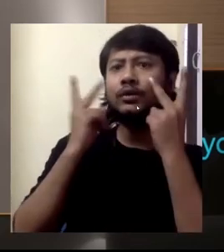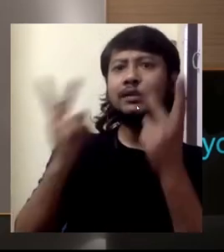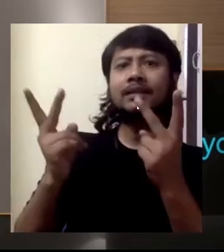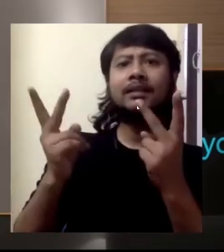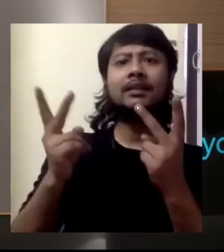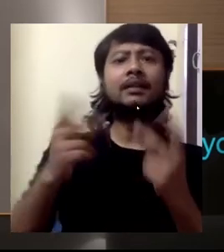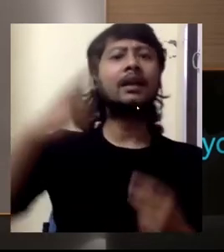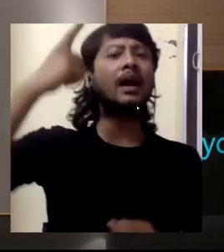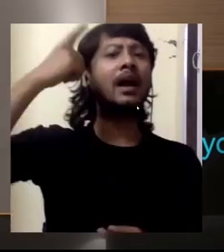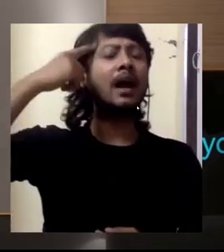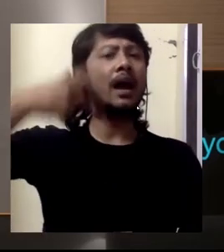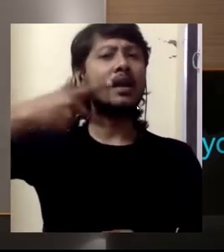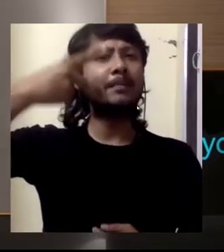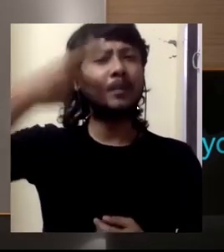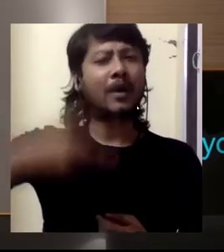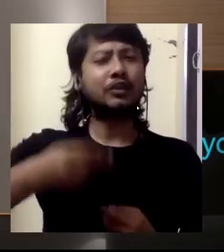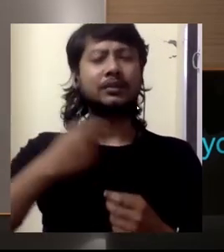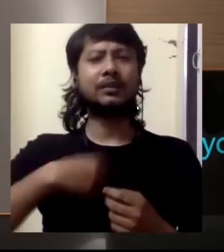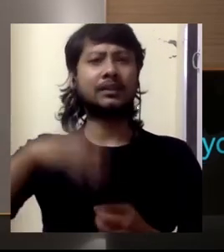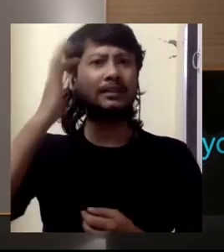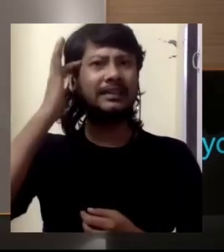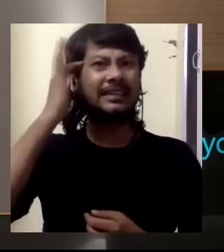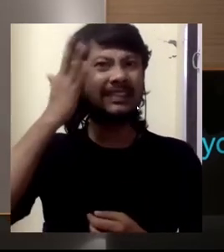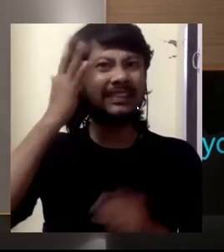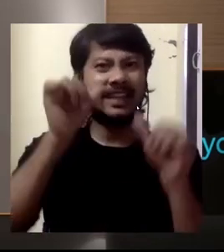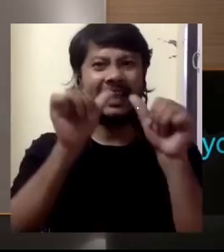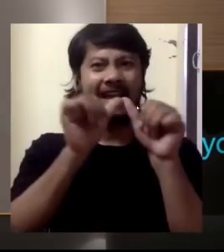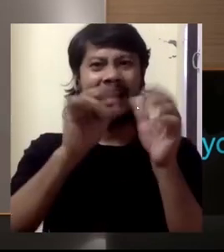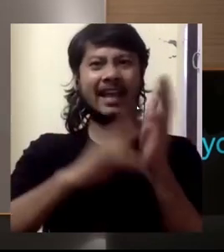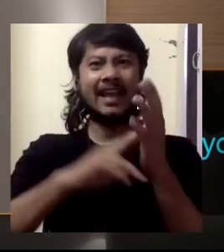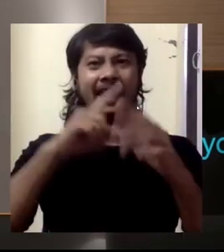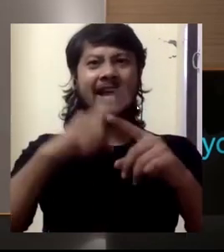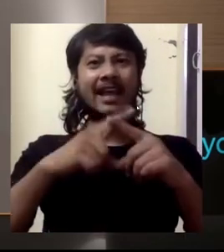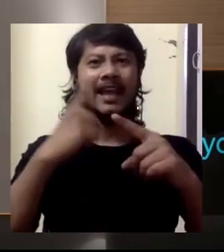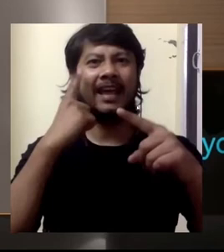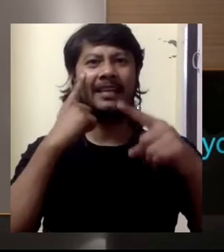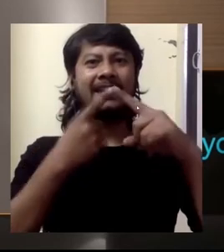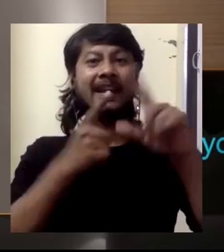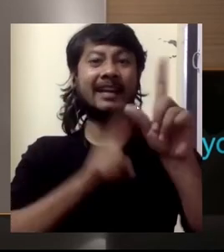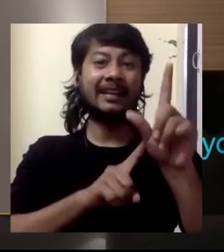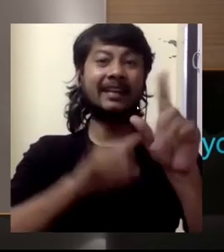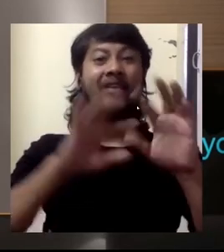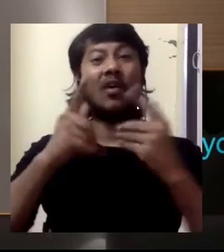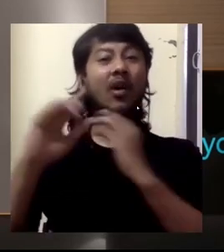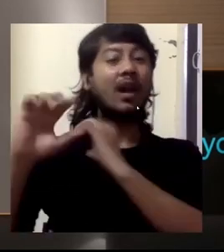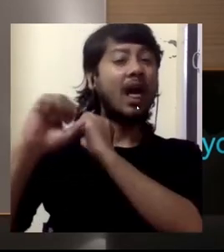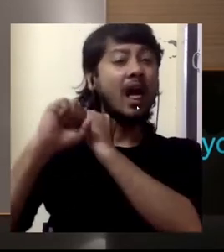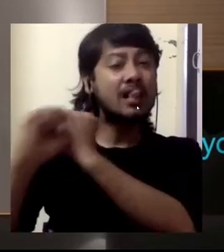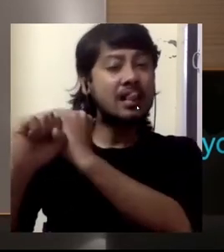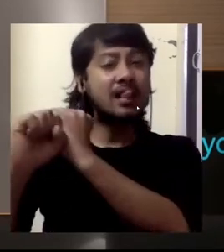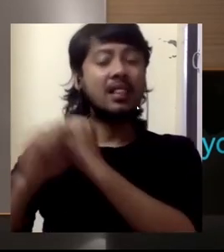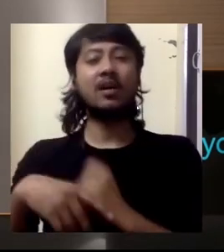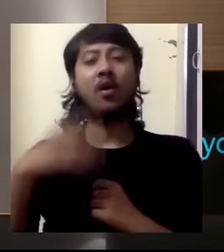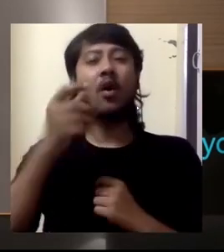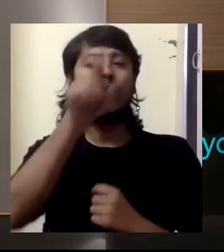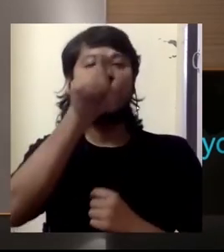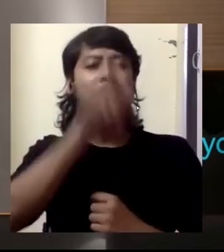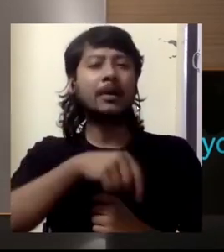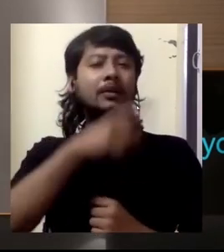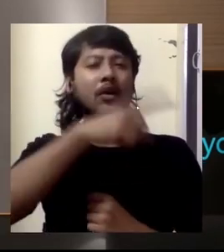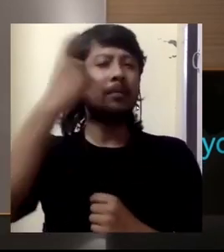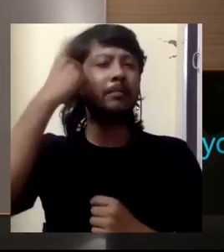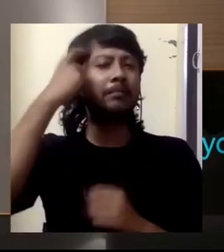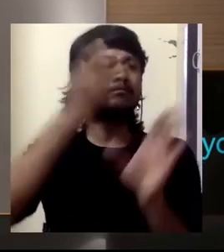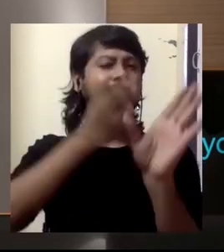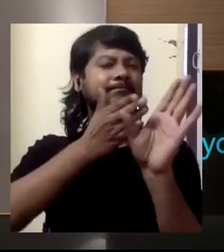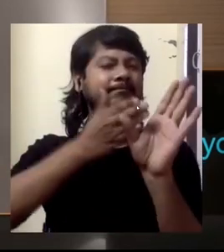at anxiety disorders and more severe conditions like addictions and psychosis. And you can see the whole spectrum. If you think about all